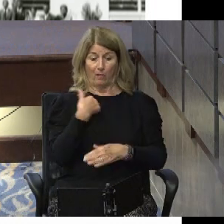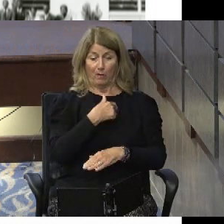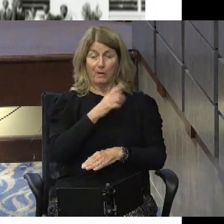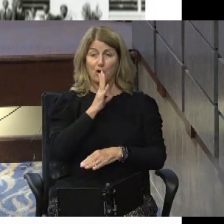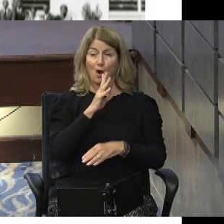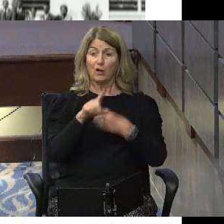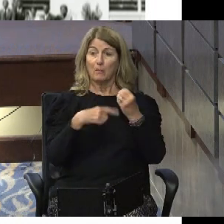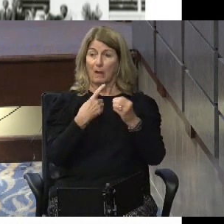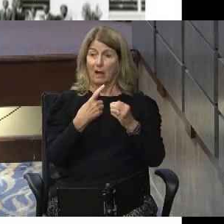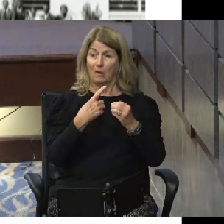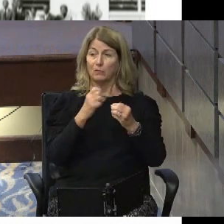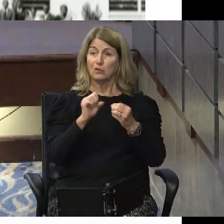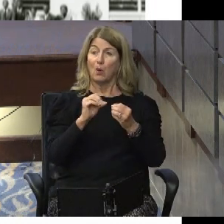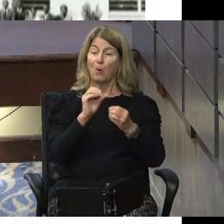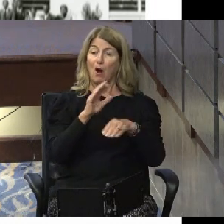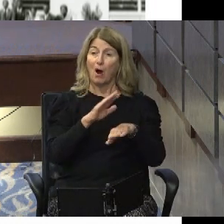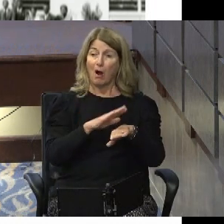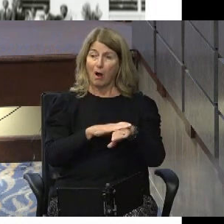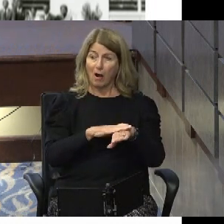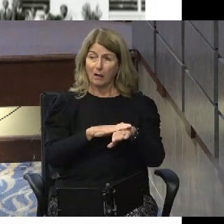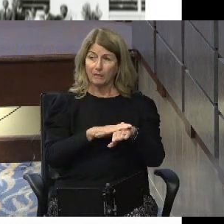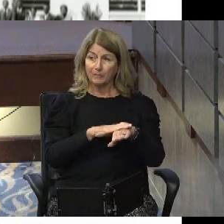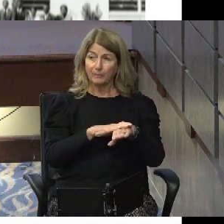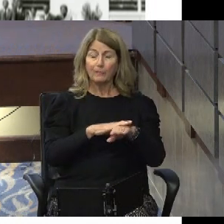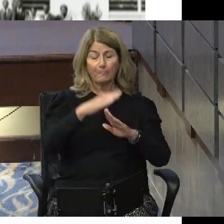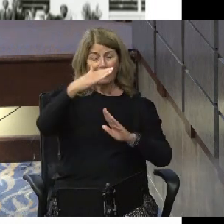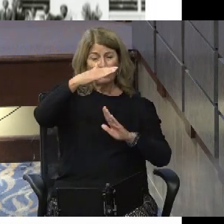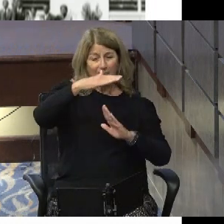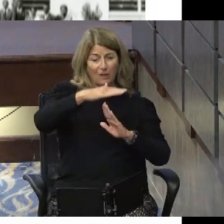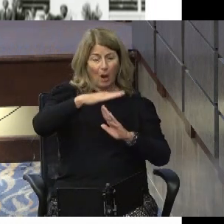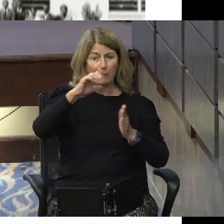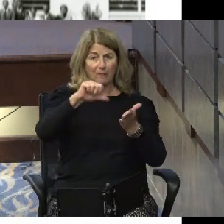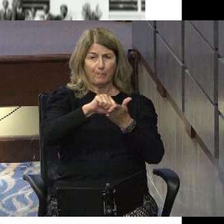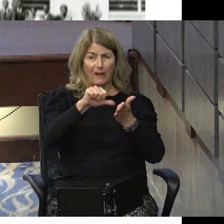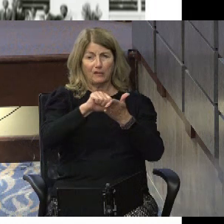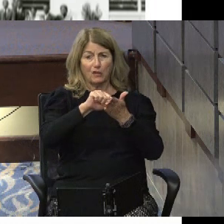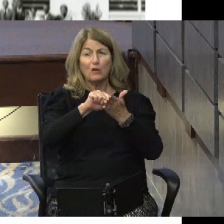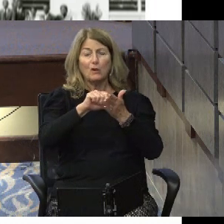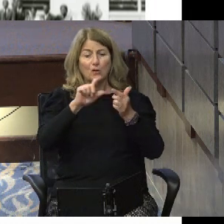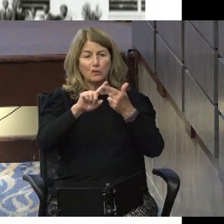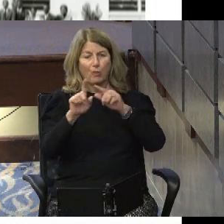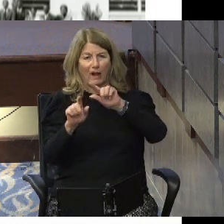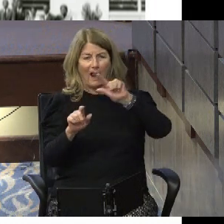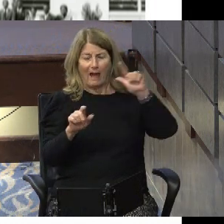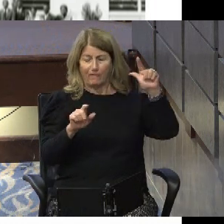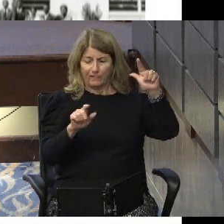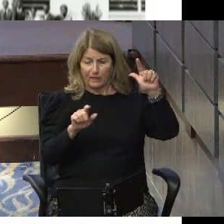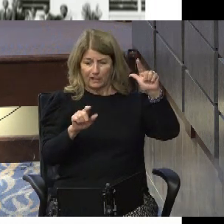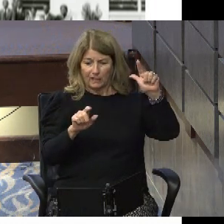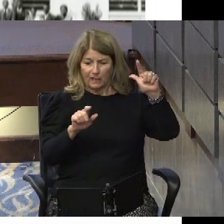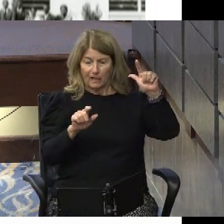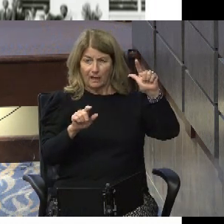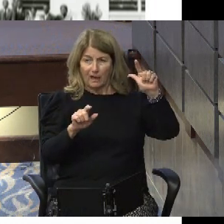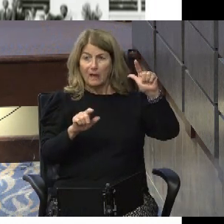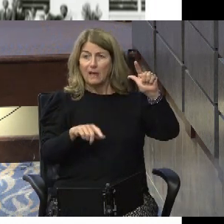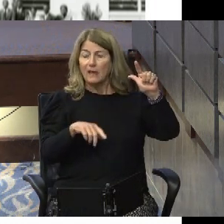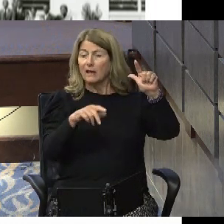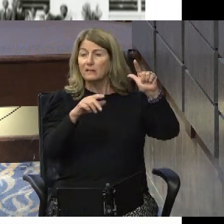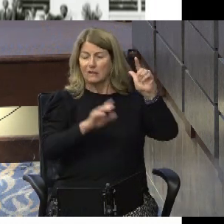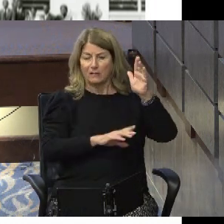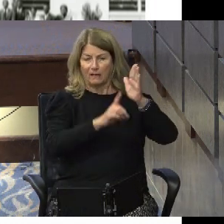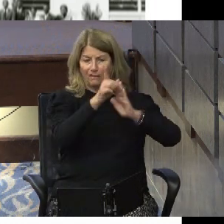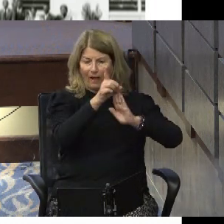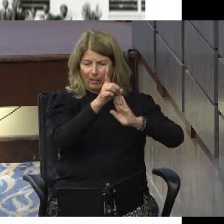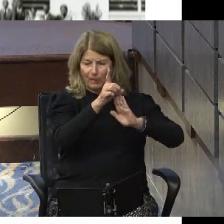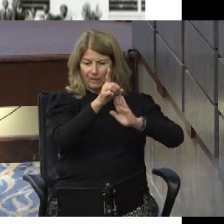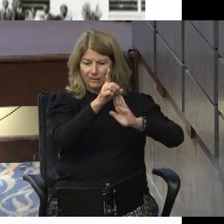So on the top of the page, more towards the west, is the promenade development that